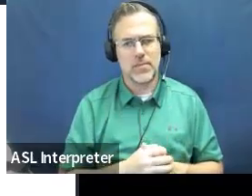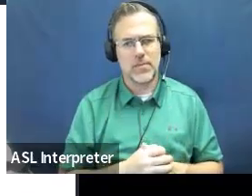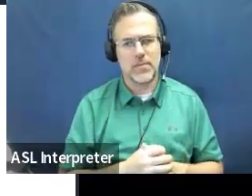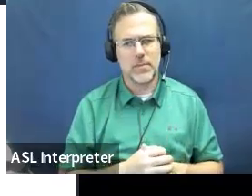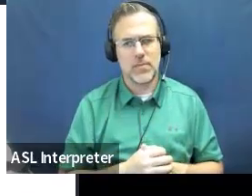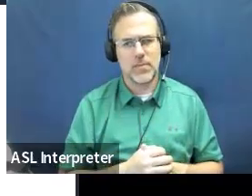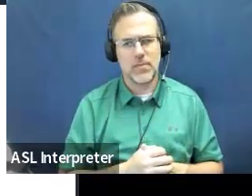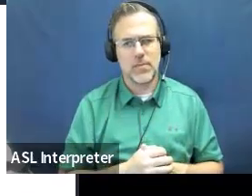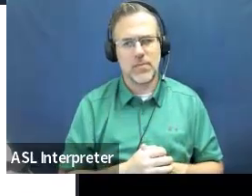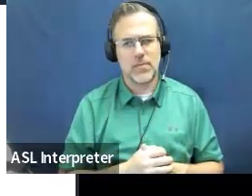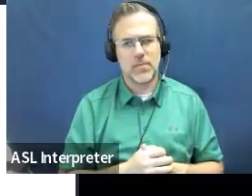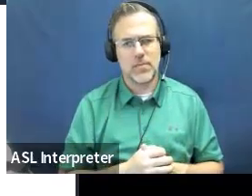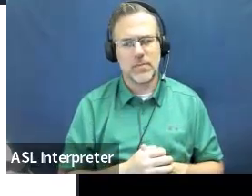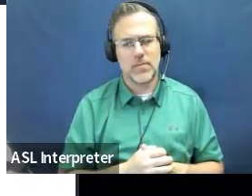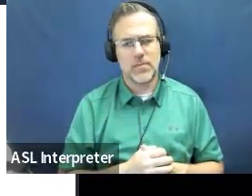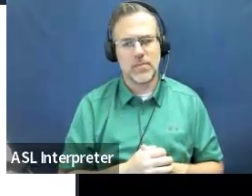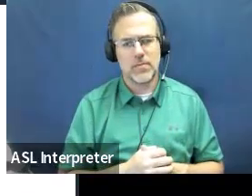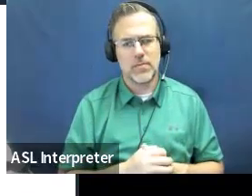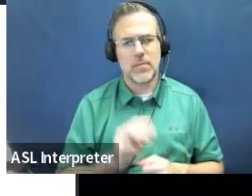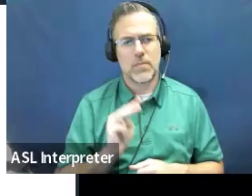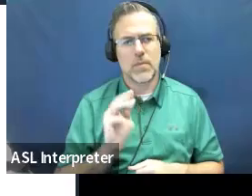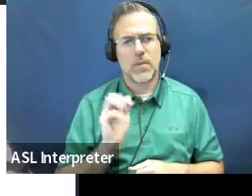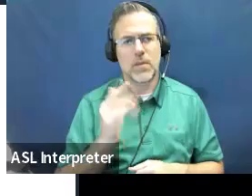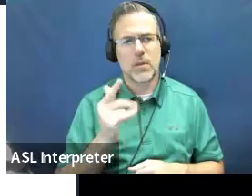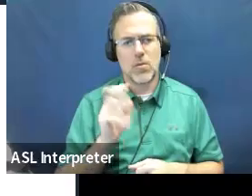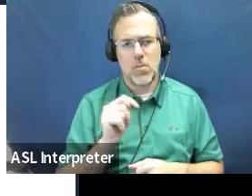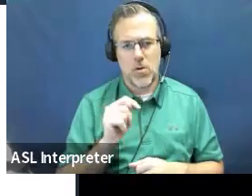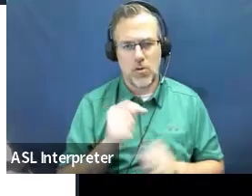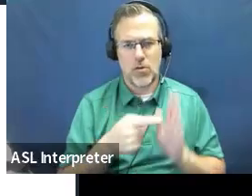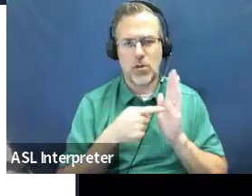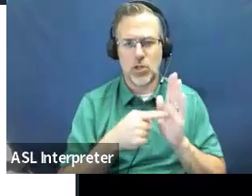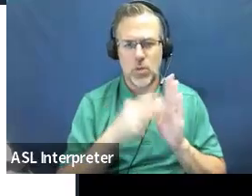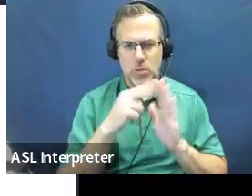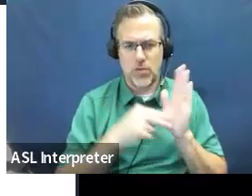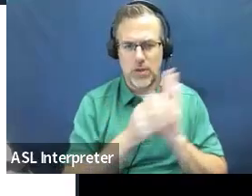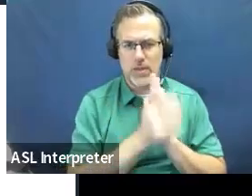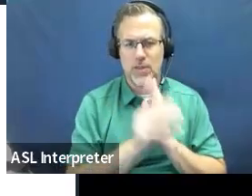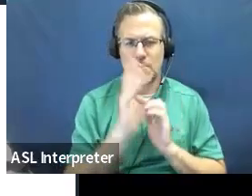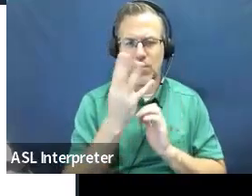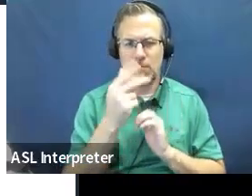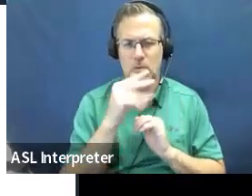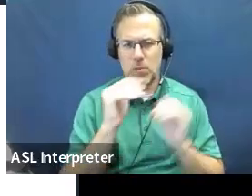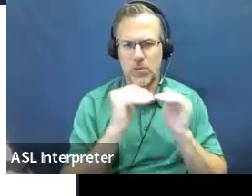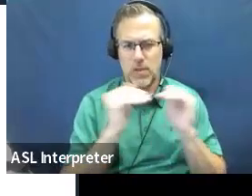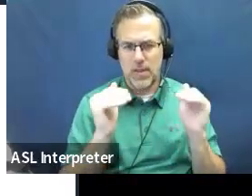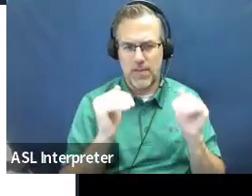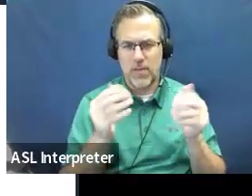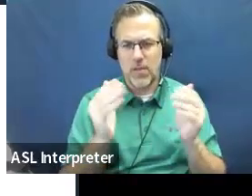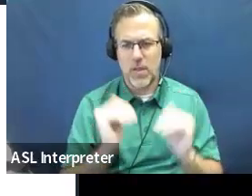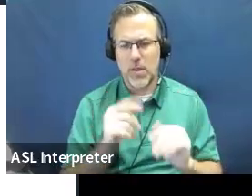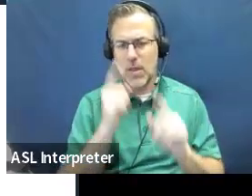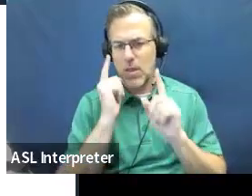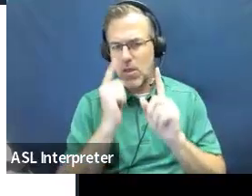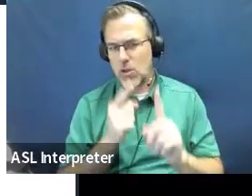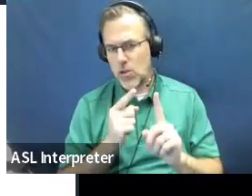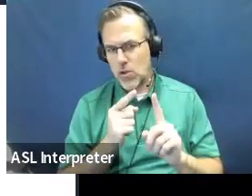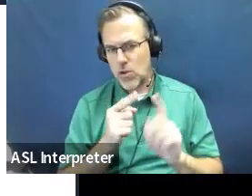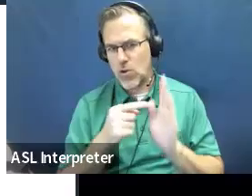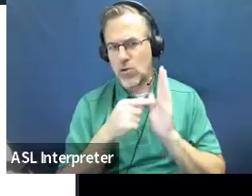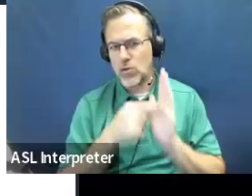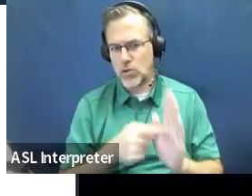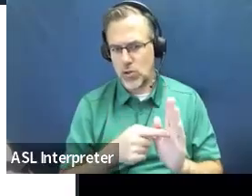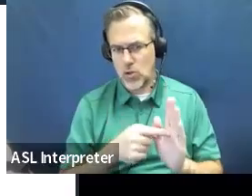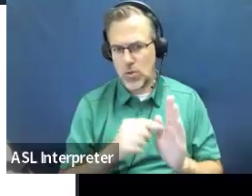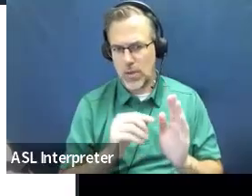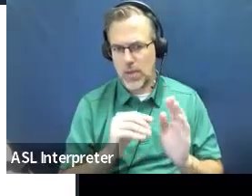Margaret demonstrating reading skills at the 4th grade level. And then we've got a goal around Margaret demonstrating reading skills at the 5th